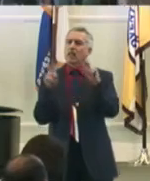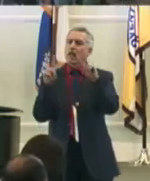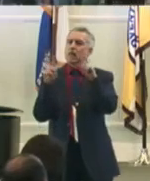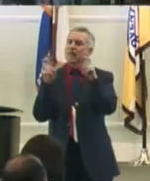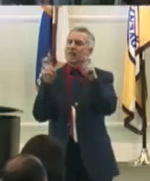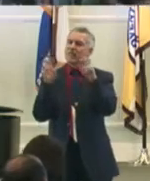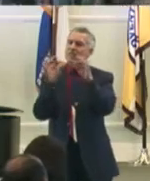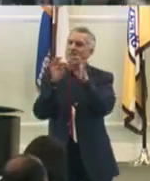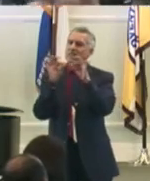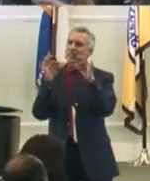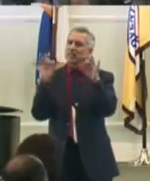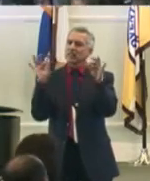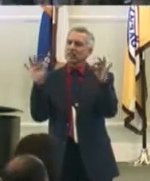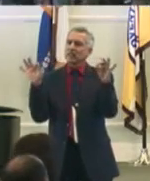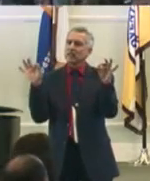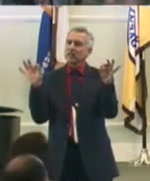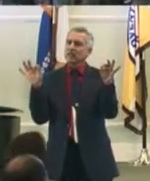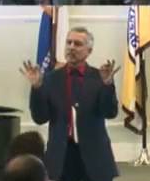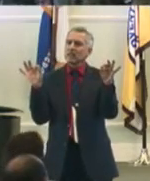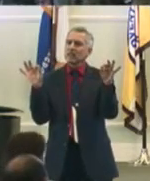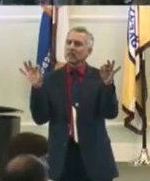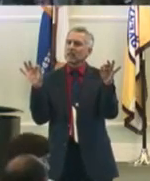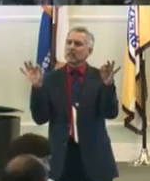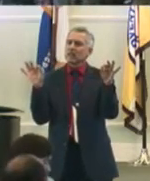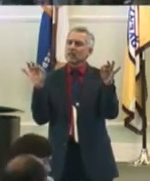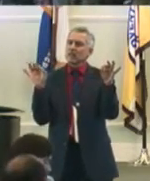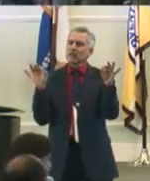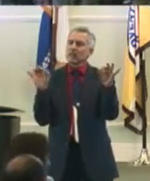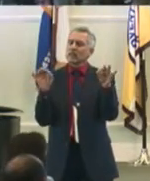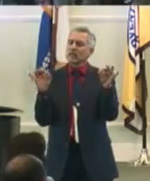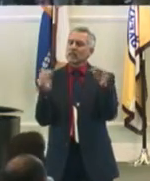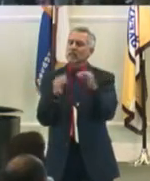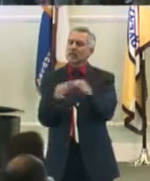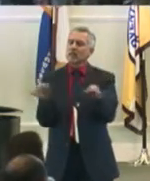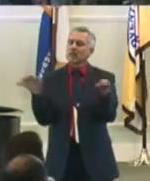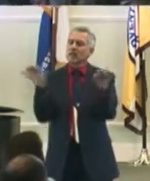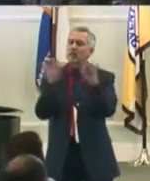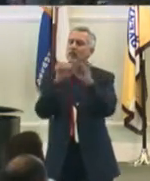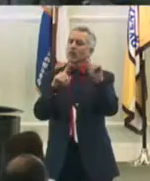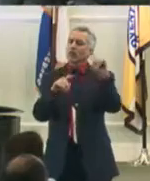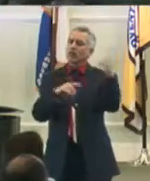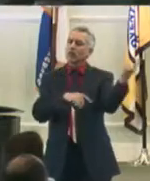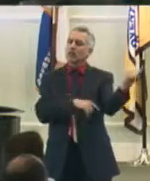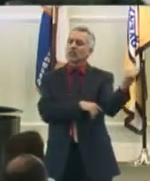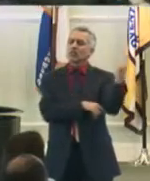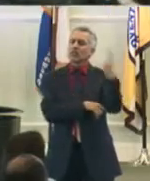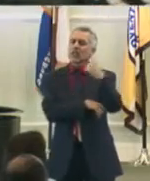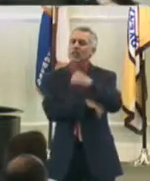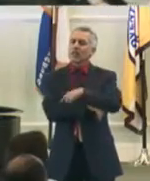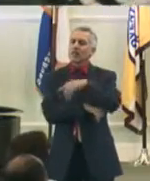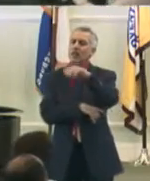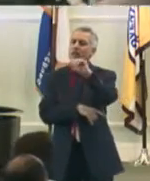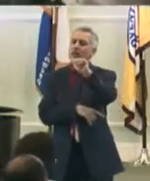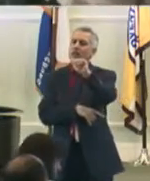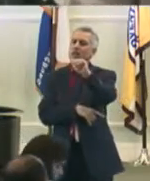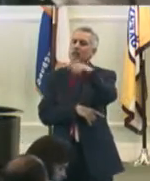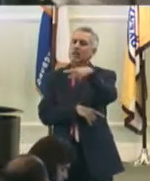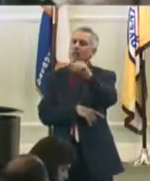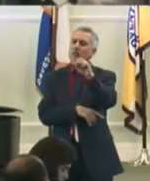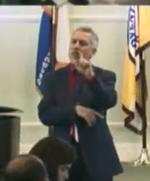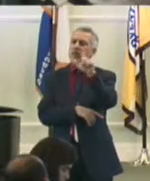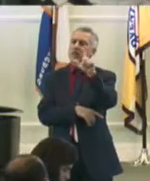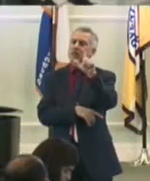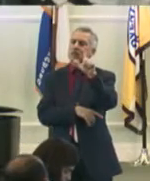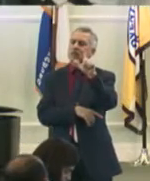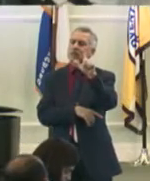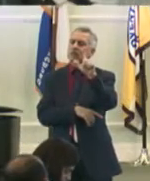is when Jesus was resurrected. The message isn't for just the first Sunday of April. The message is formed